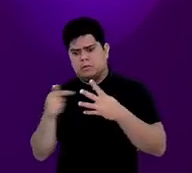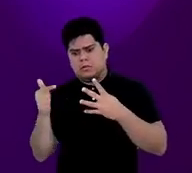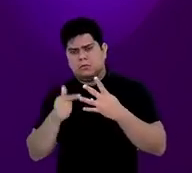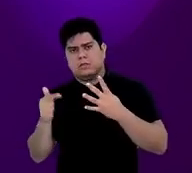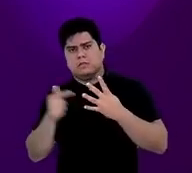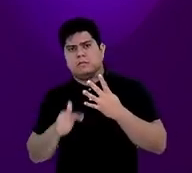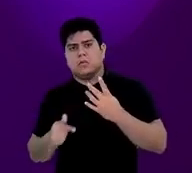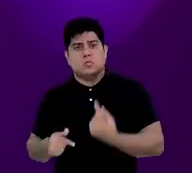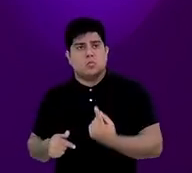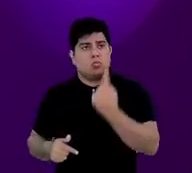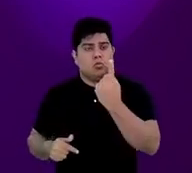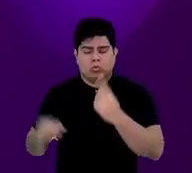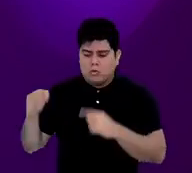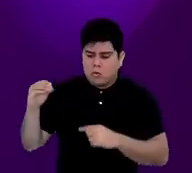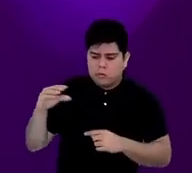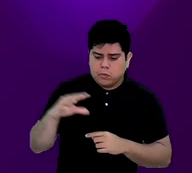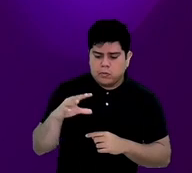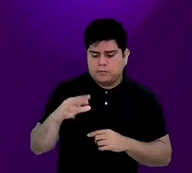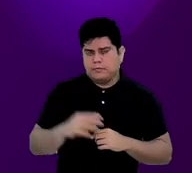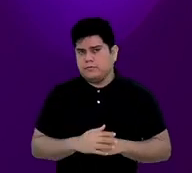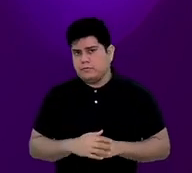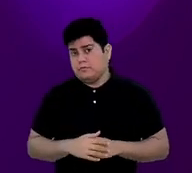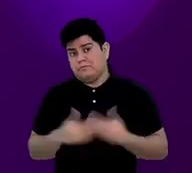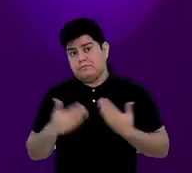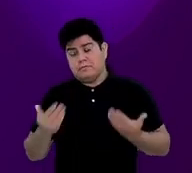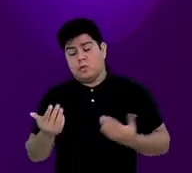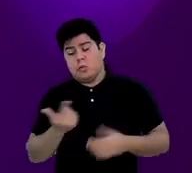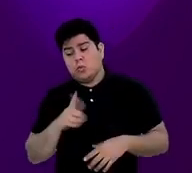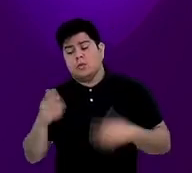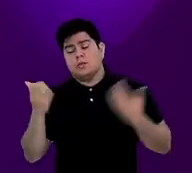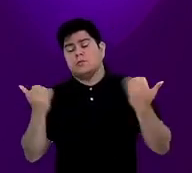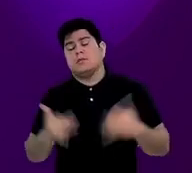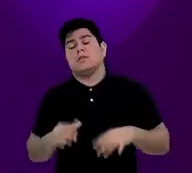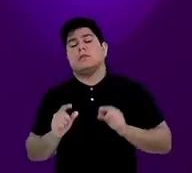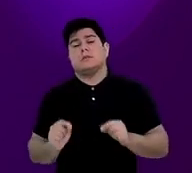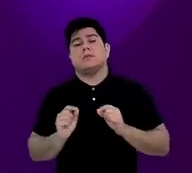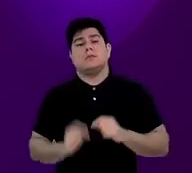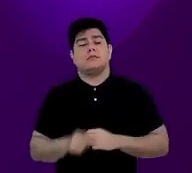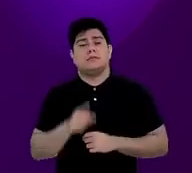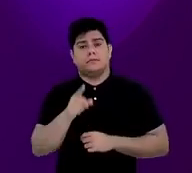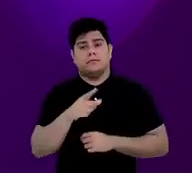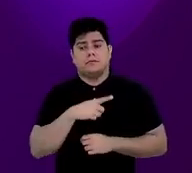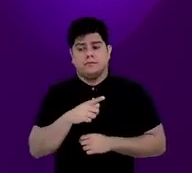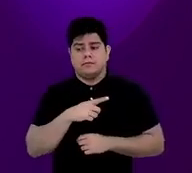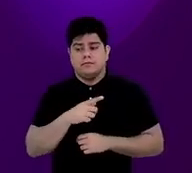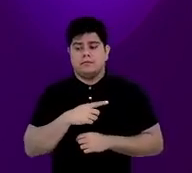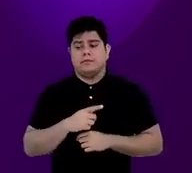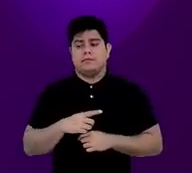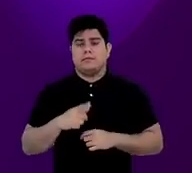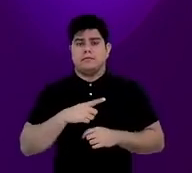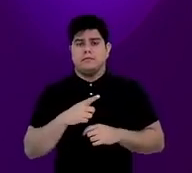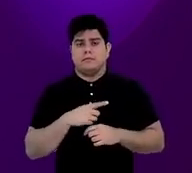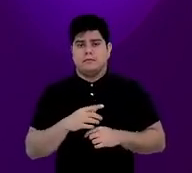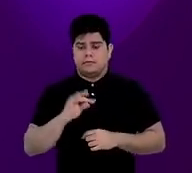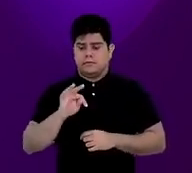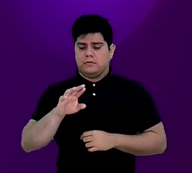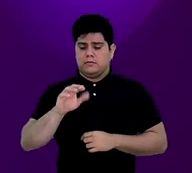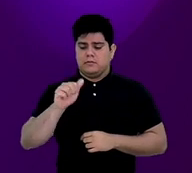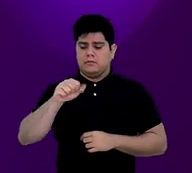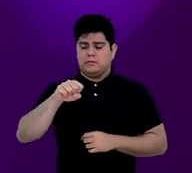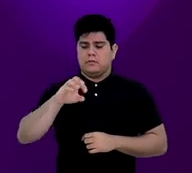you are triggering transcription factors, and transcription factors cause gene expression, you get